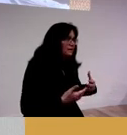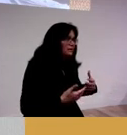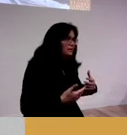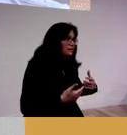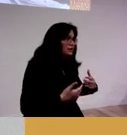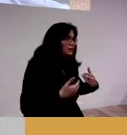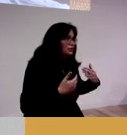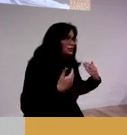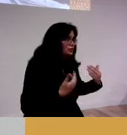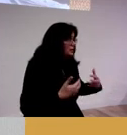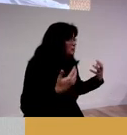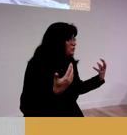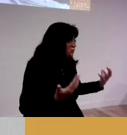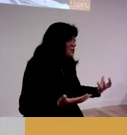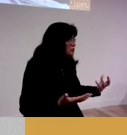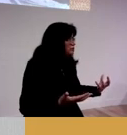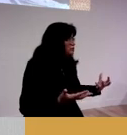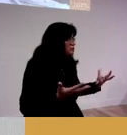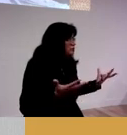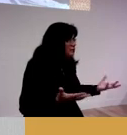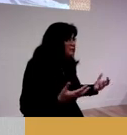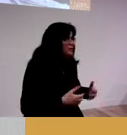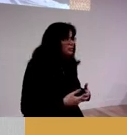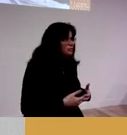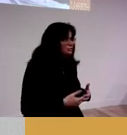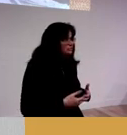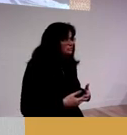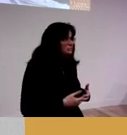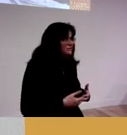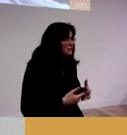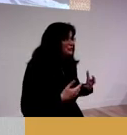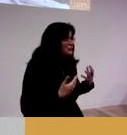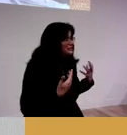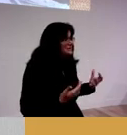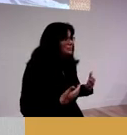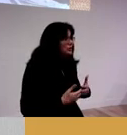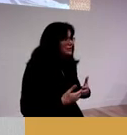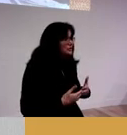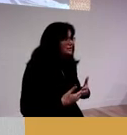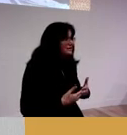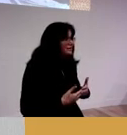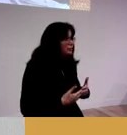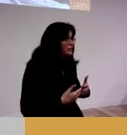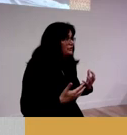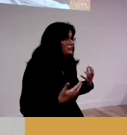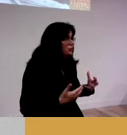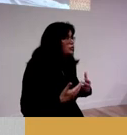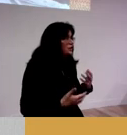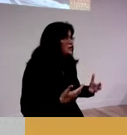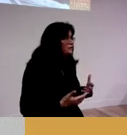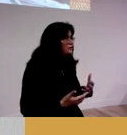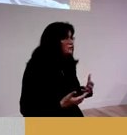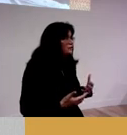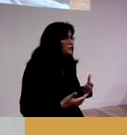when you come to love other people. You know, sometimes I think we don't